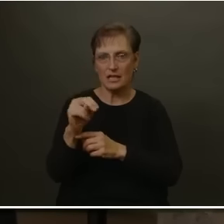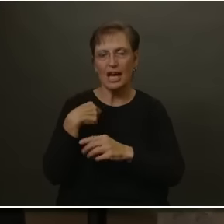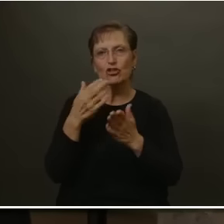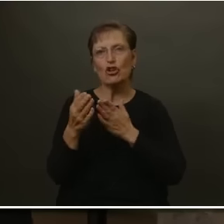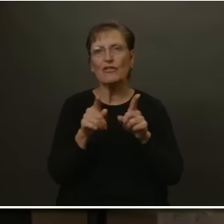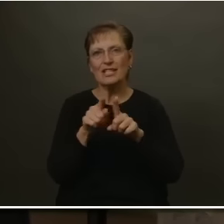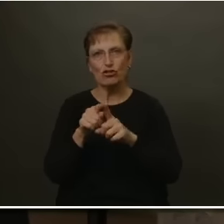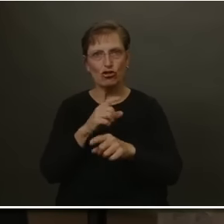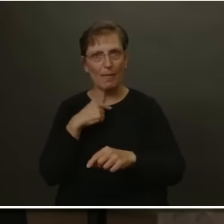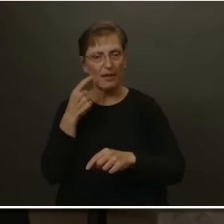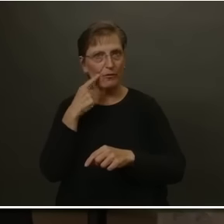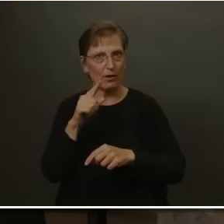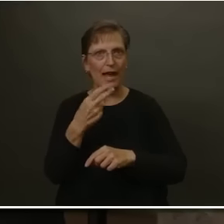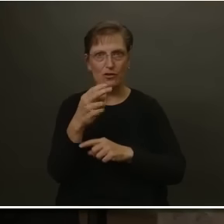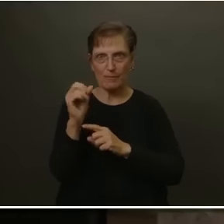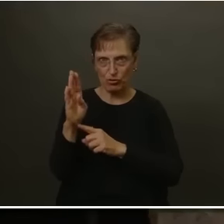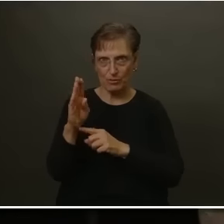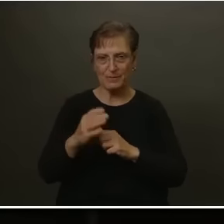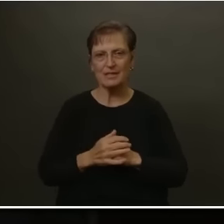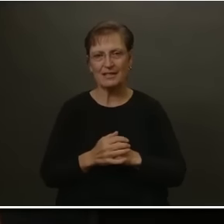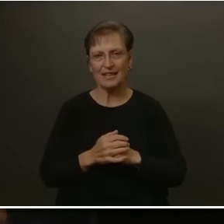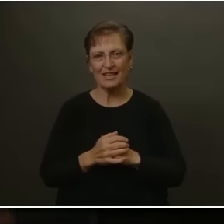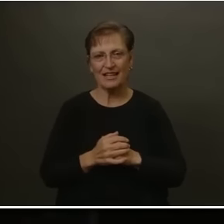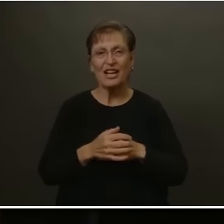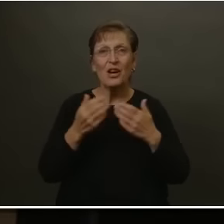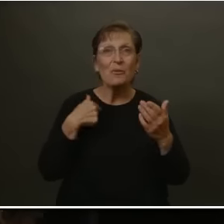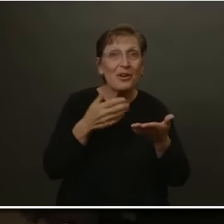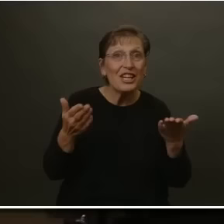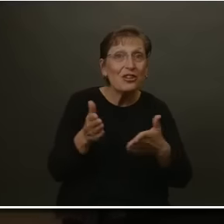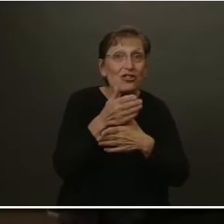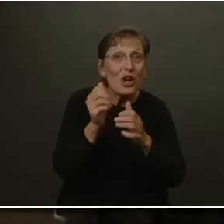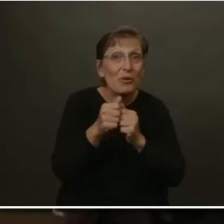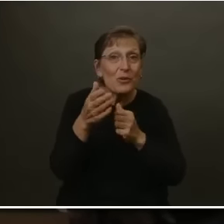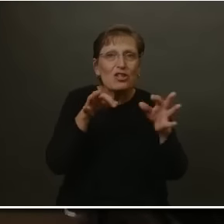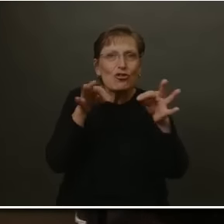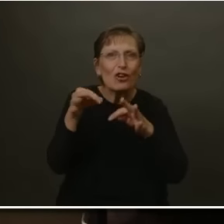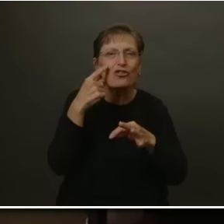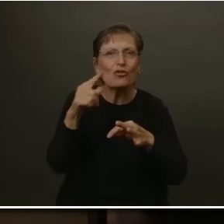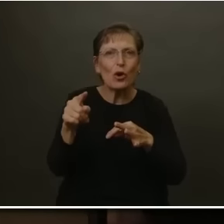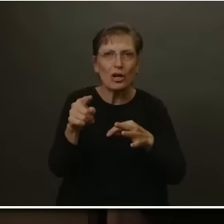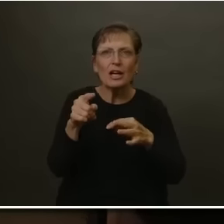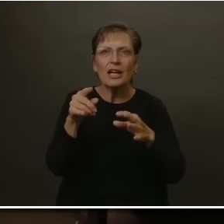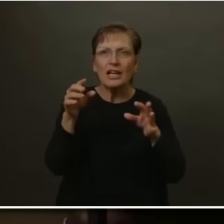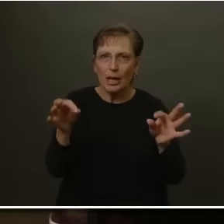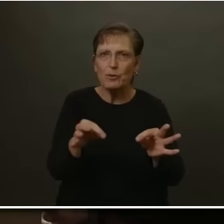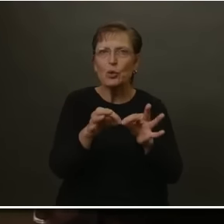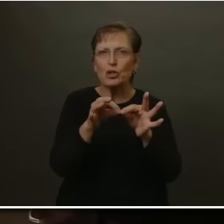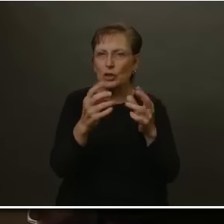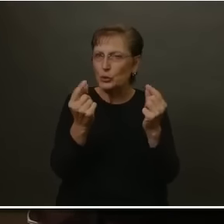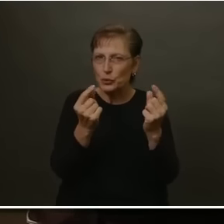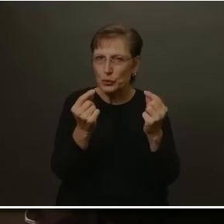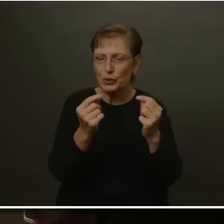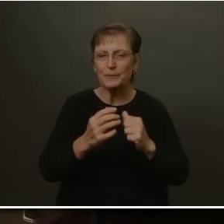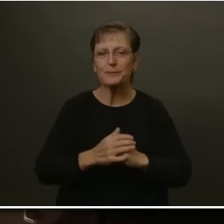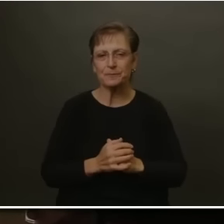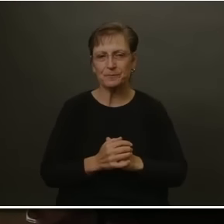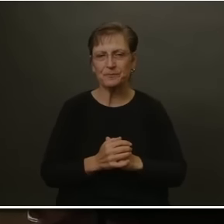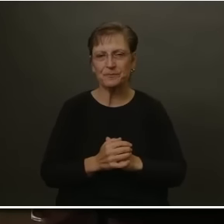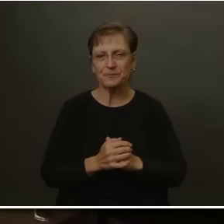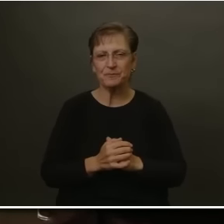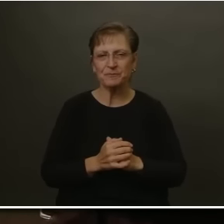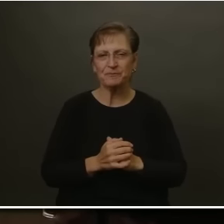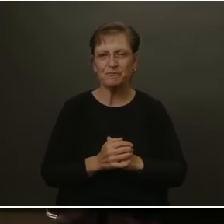as a chaplain for the House of Bishops. We're here to share with you instructions for communion. Vamos a tener dos estaciones de